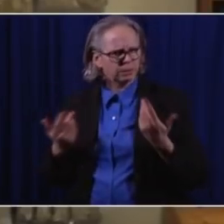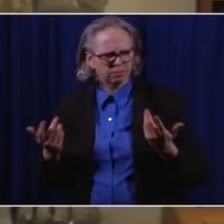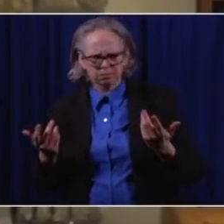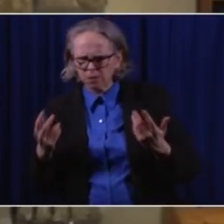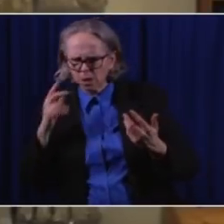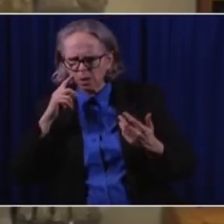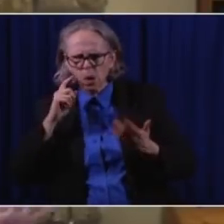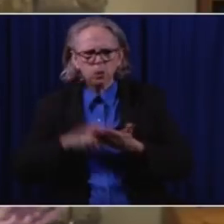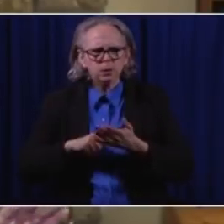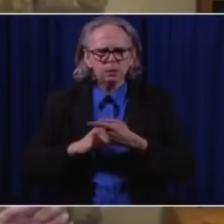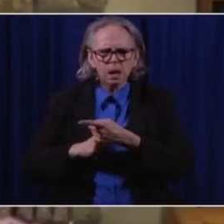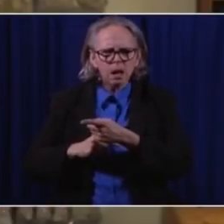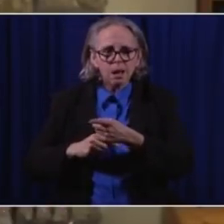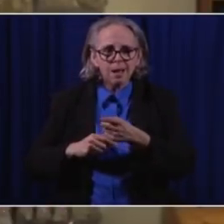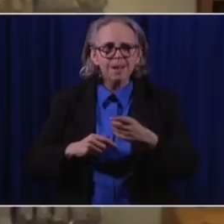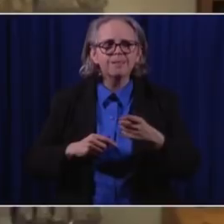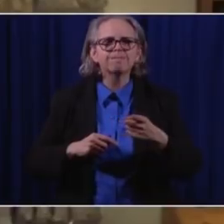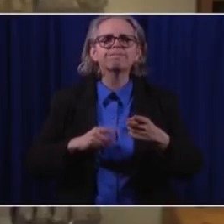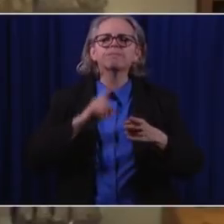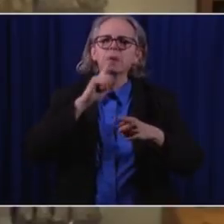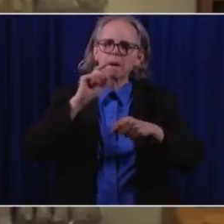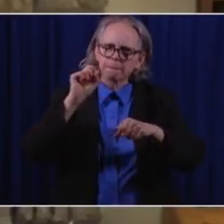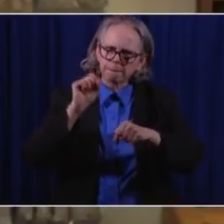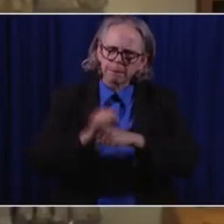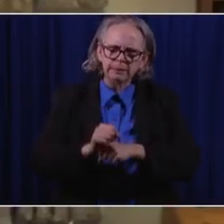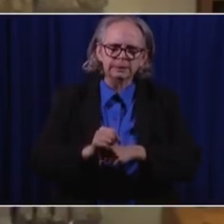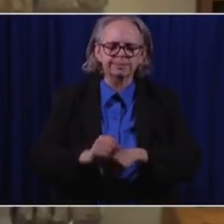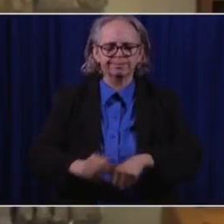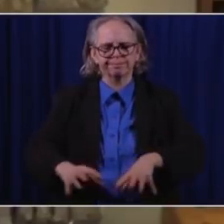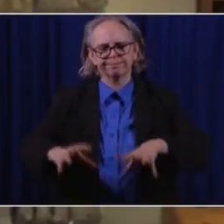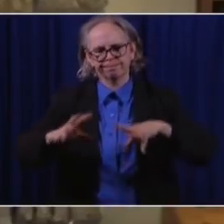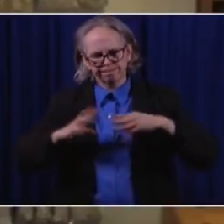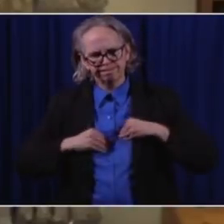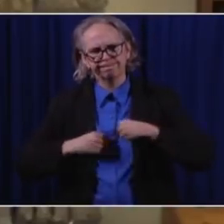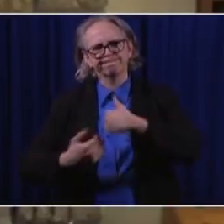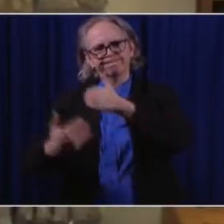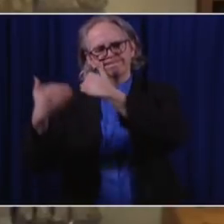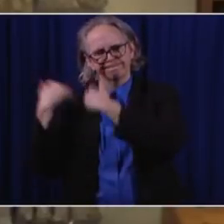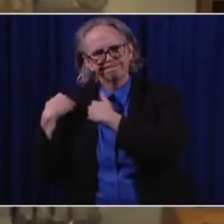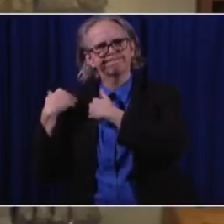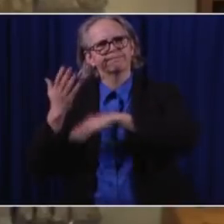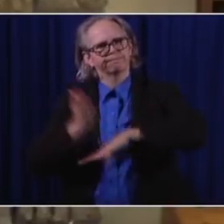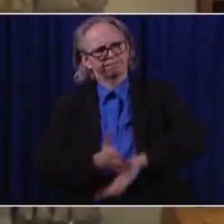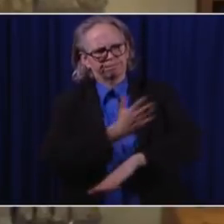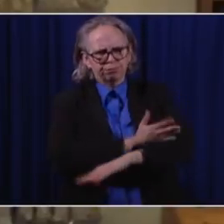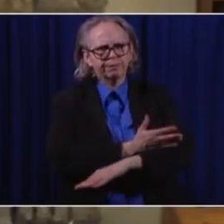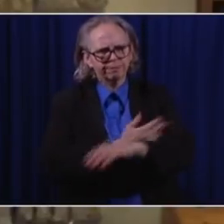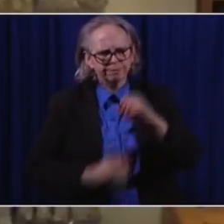to protect the workers there and to protect customers, we've seen a significant increase.